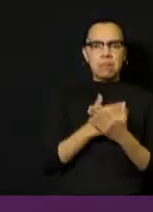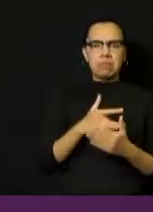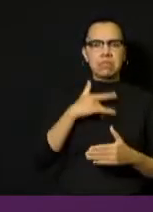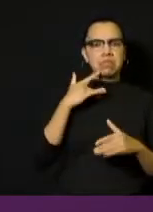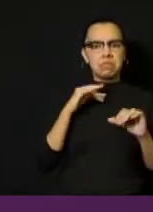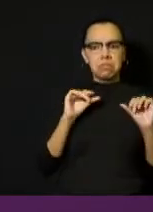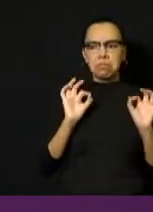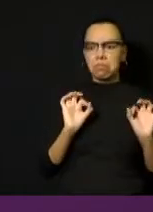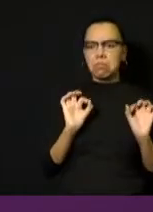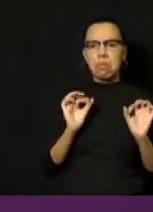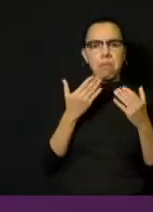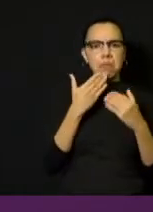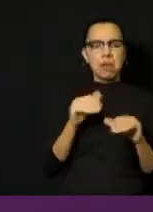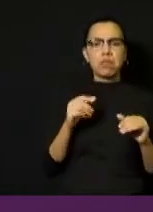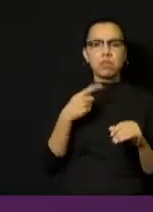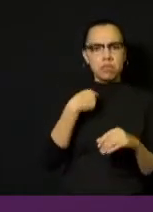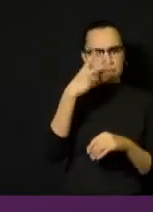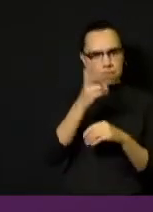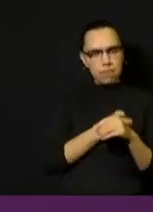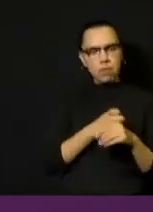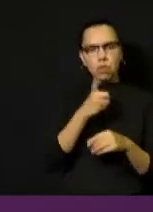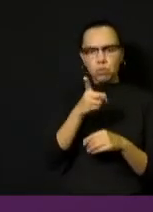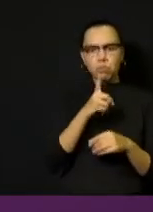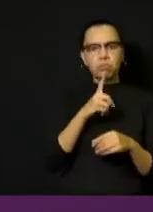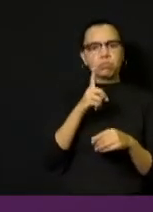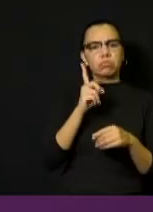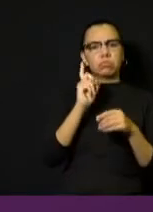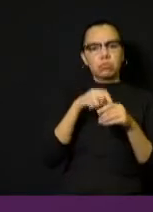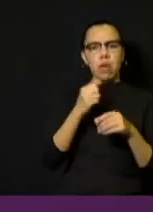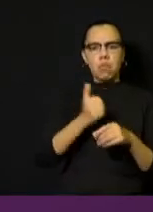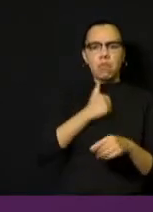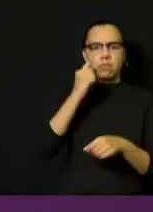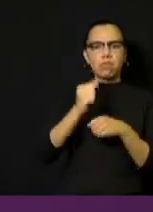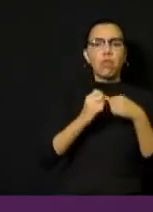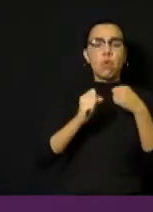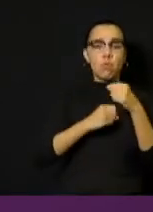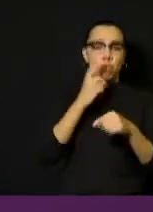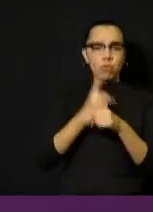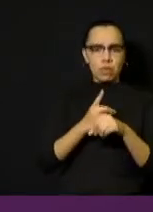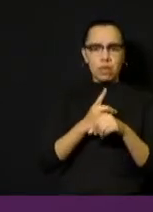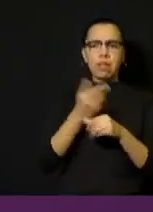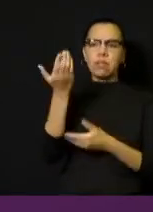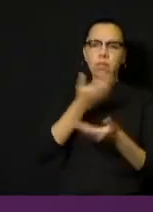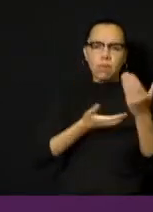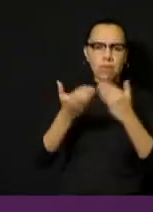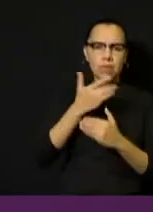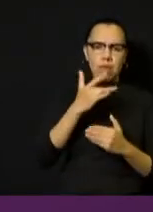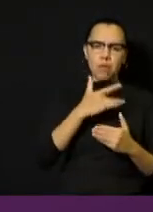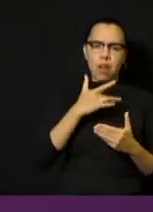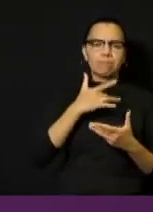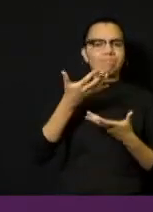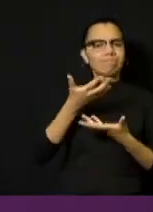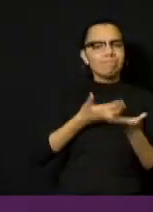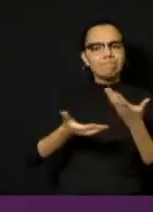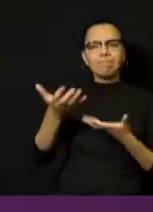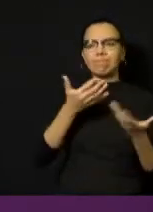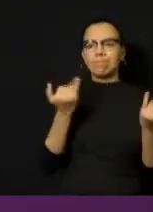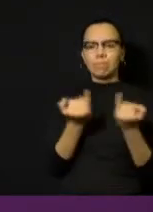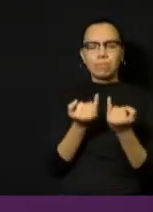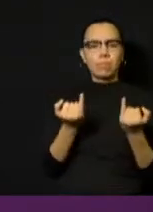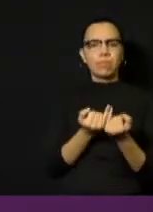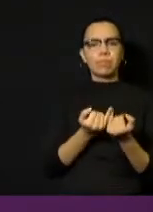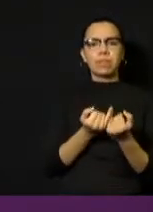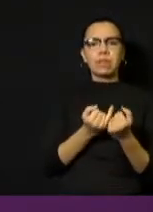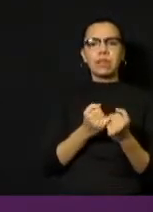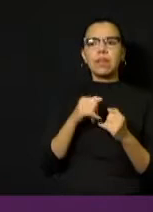great. So I invited to take this great opportunity to share it from the bottom of your heart. Go